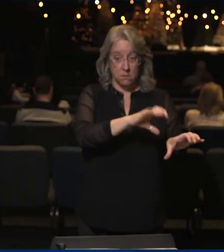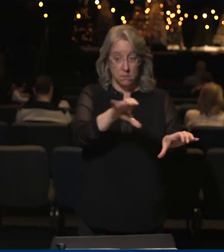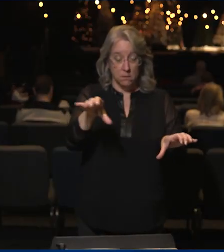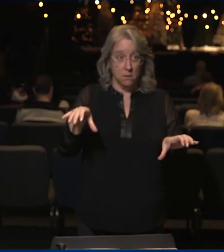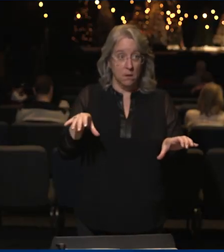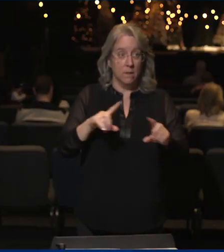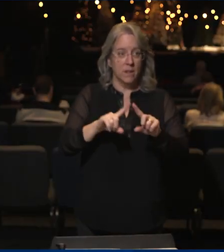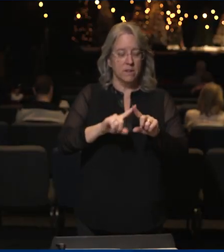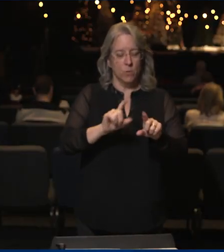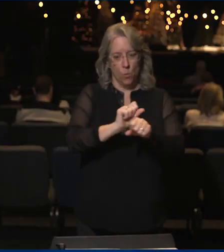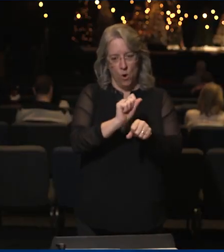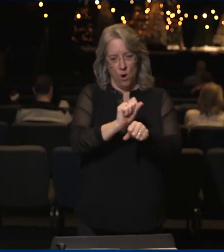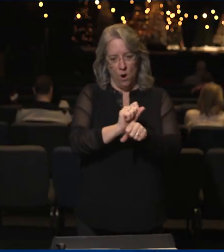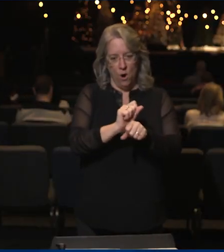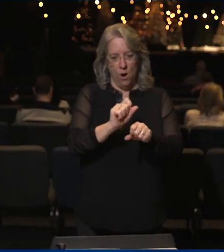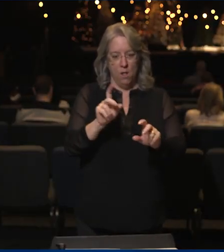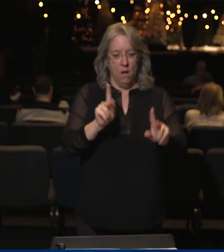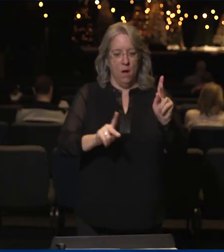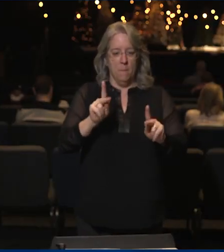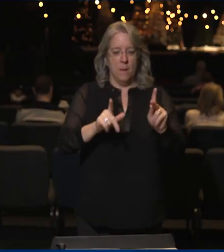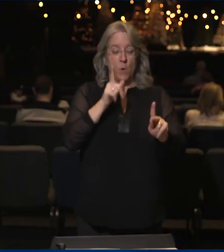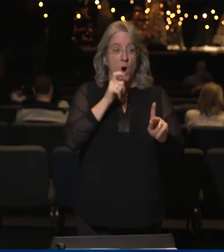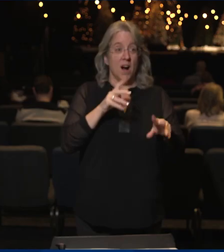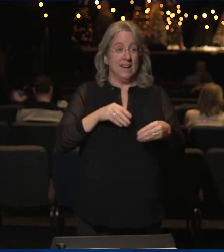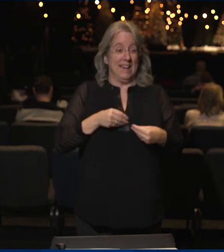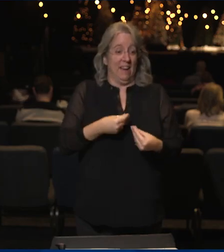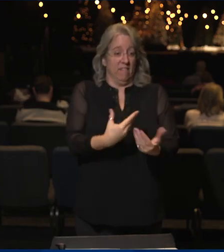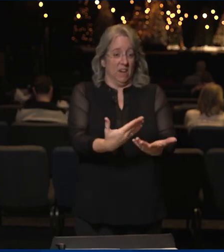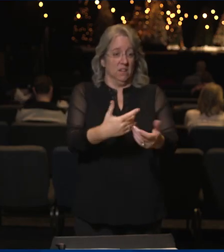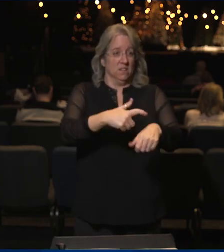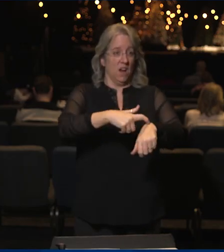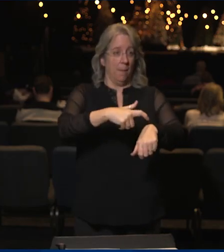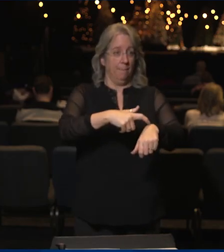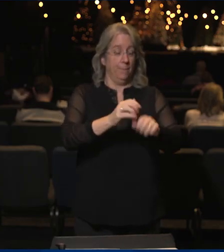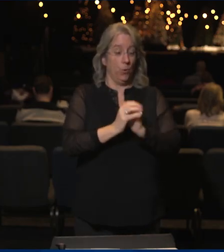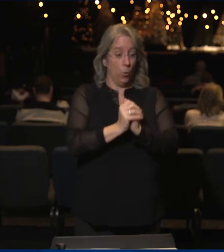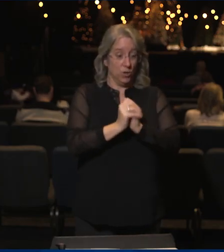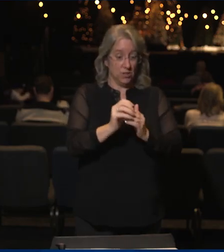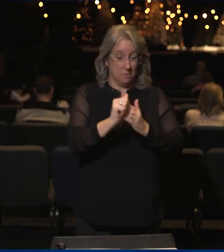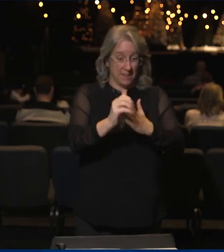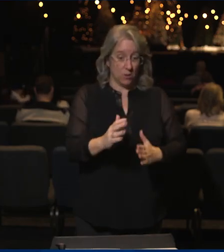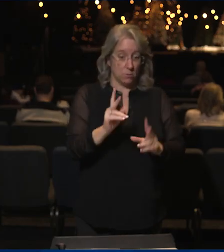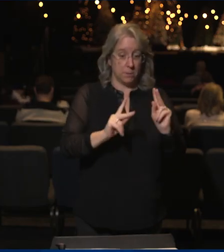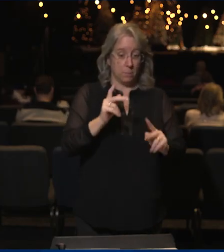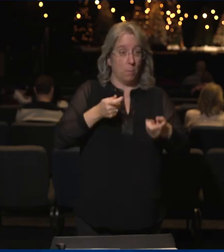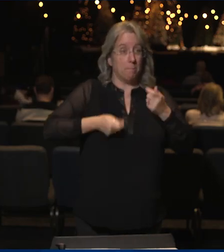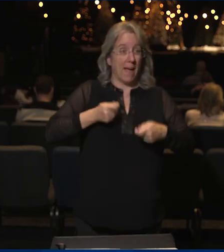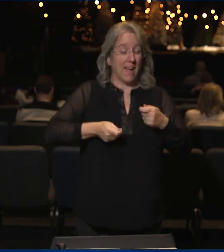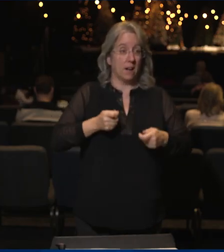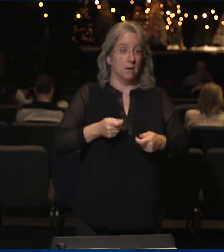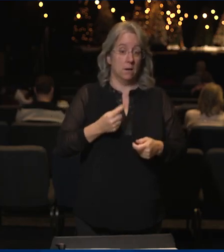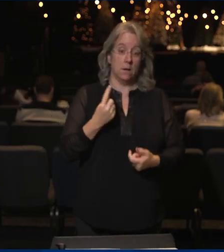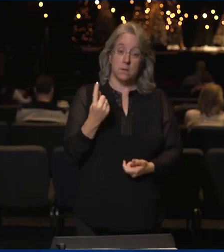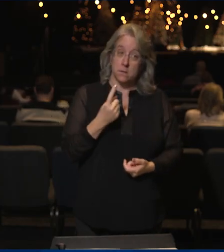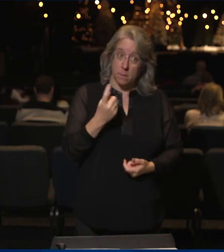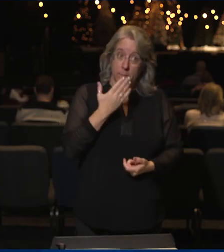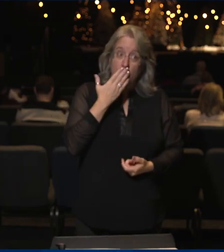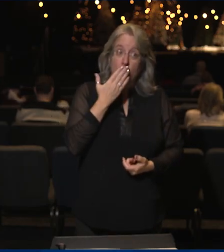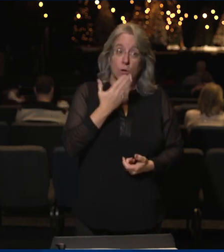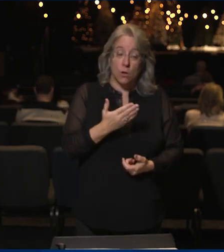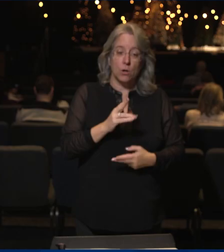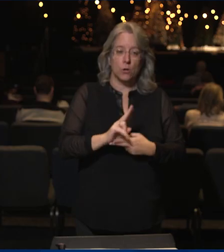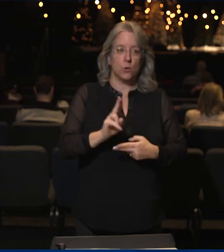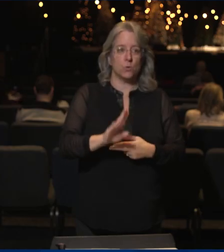all sorts of work that is being done are all people who are giving their time, our worship leaders, folks in the band. There is something good about using